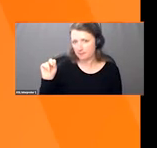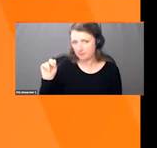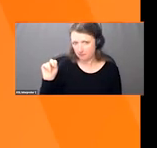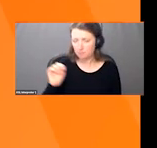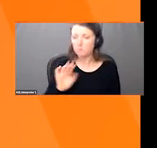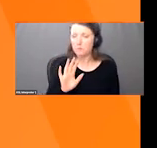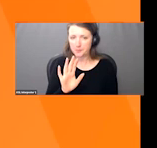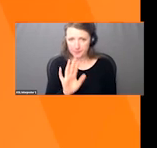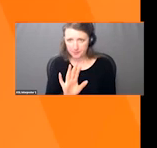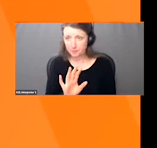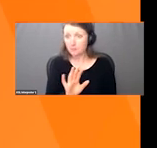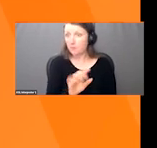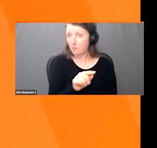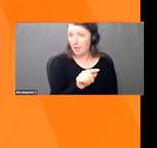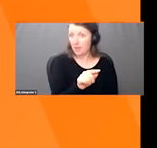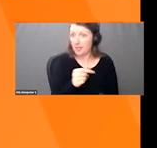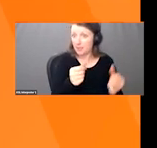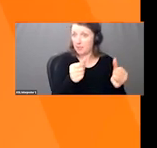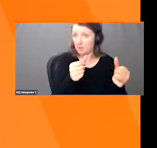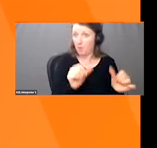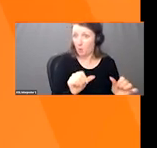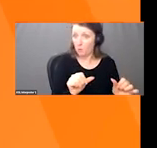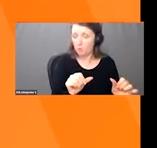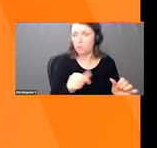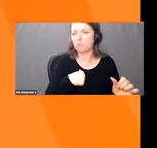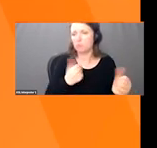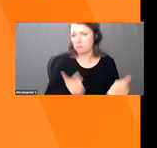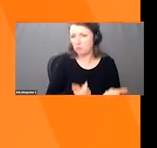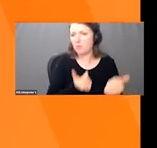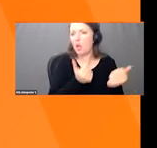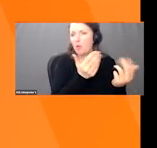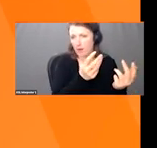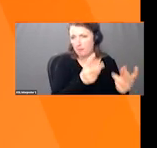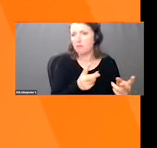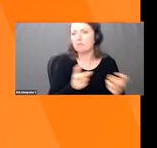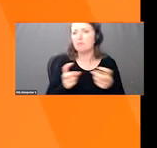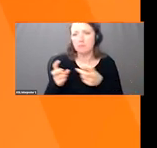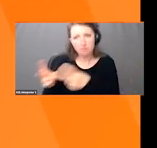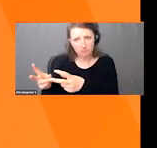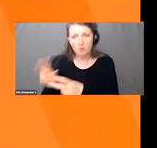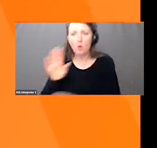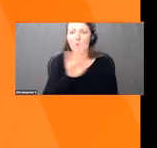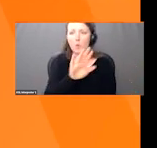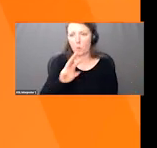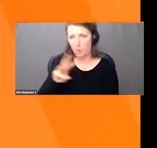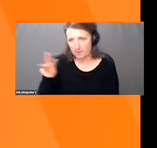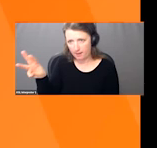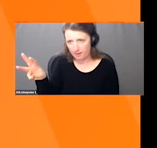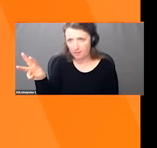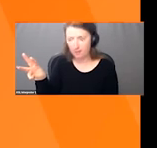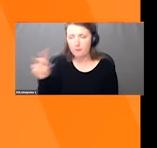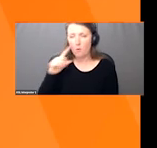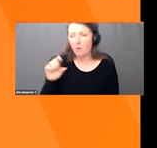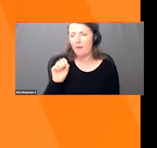of this post on your website for SEO value. Great. Like I would take that writing and duplicate it.